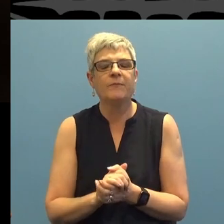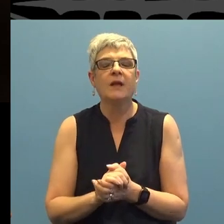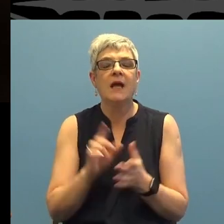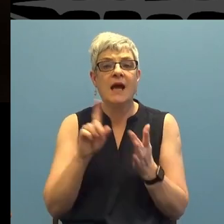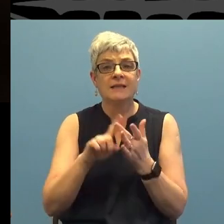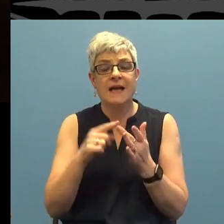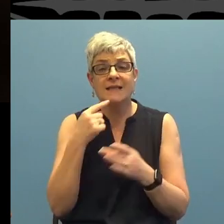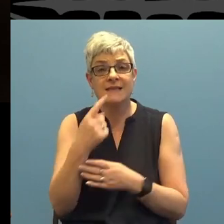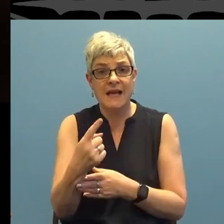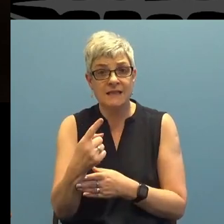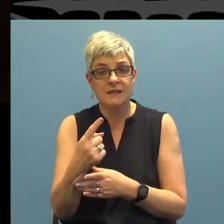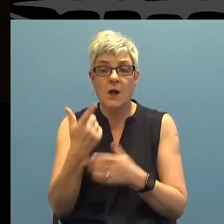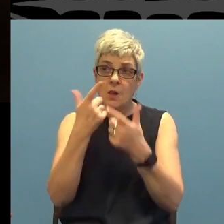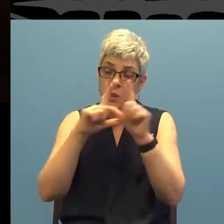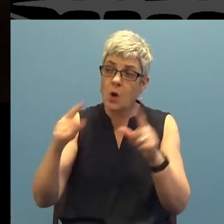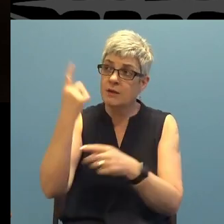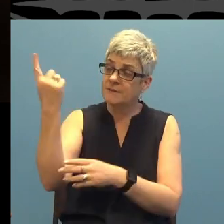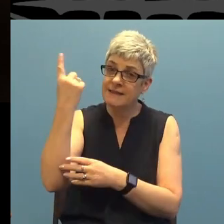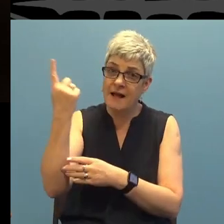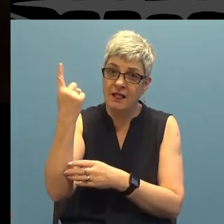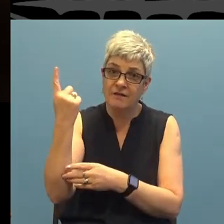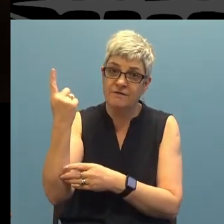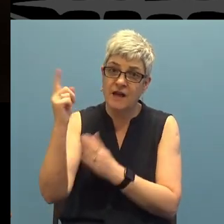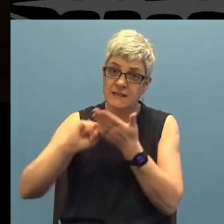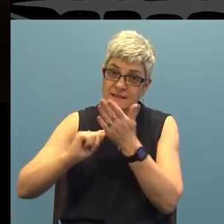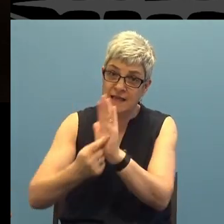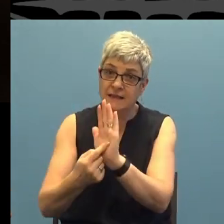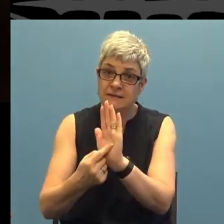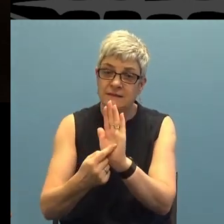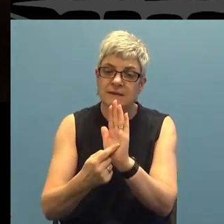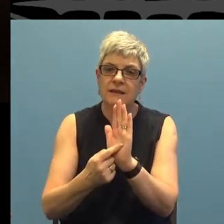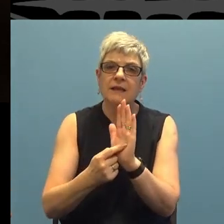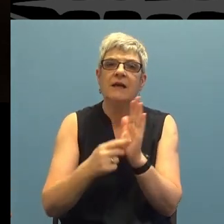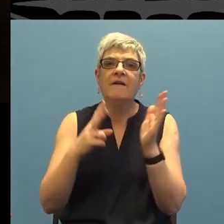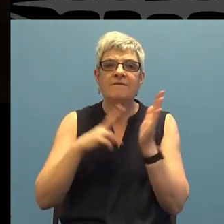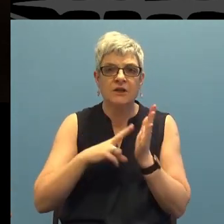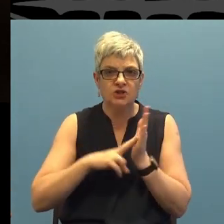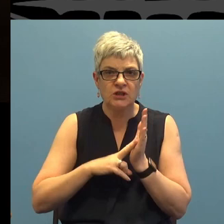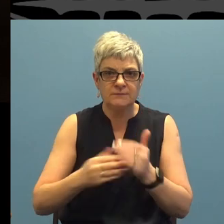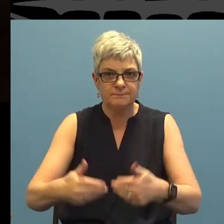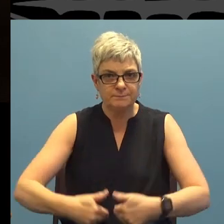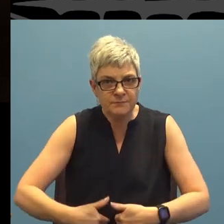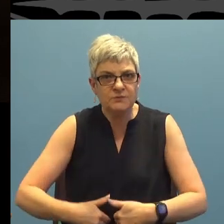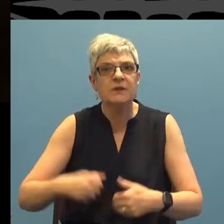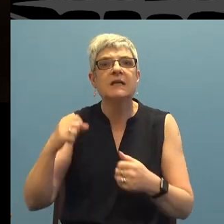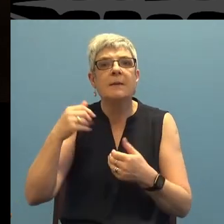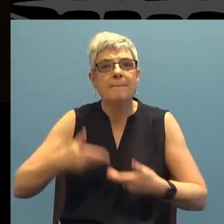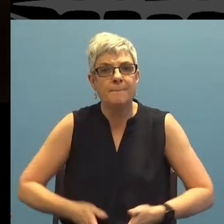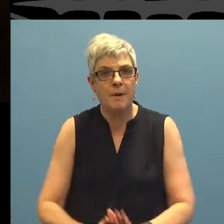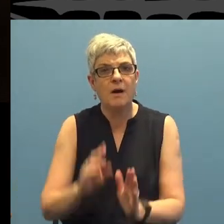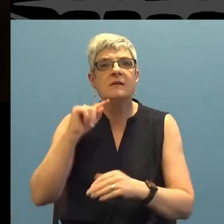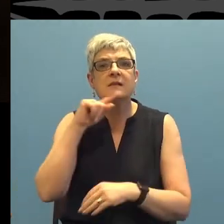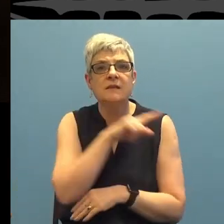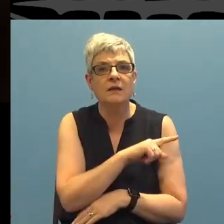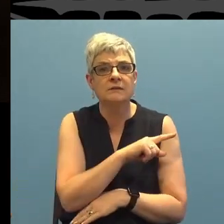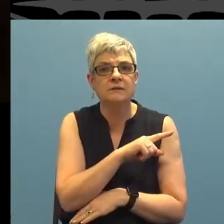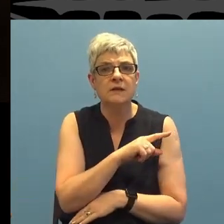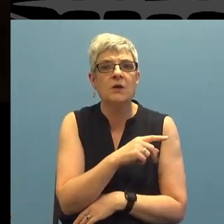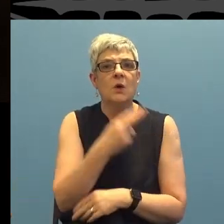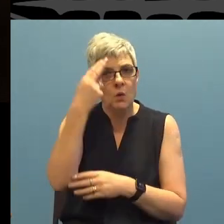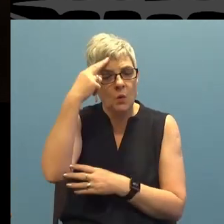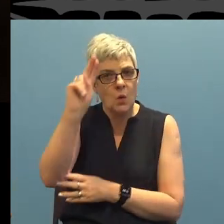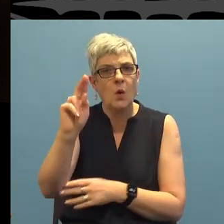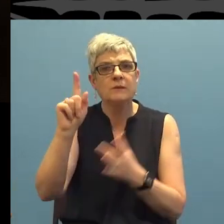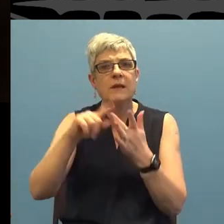Isaiah says, "Therefore the Lord himself will give you a sign. The virgin will conceive and give birth to a son and will call